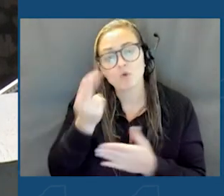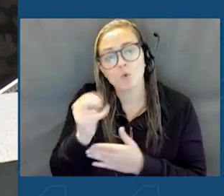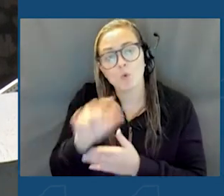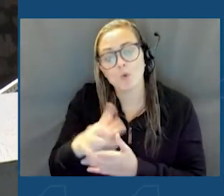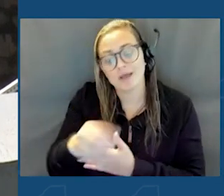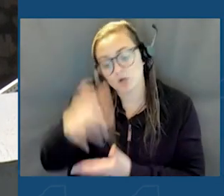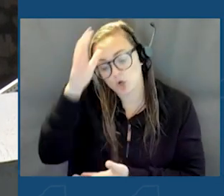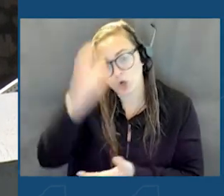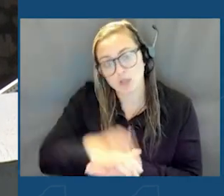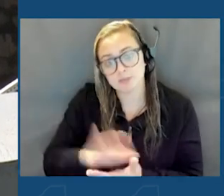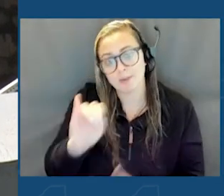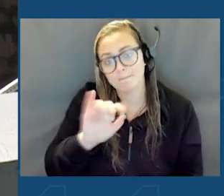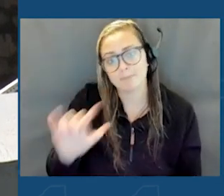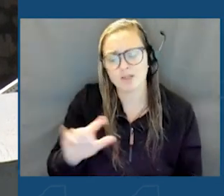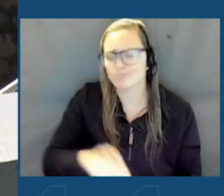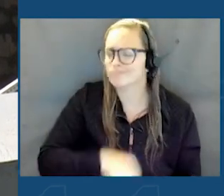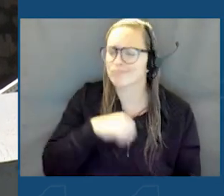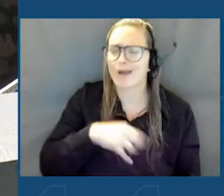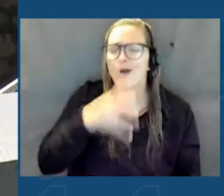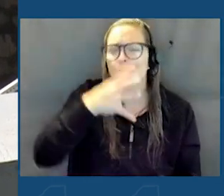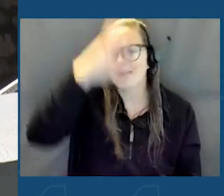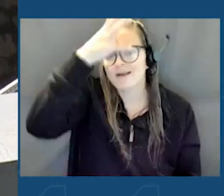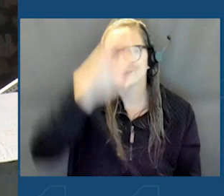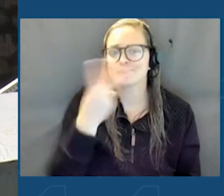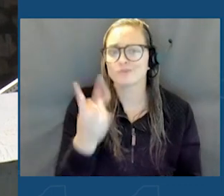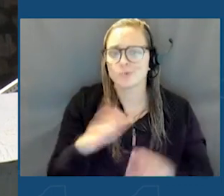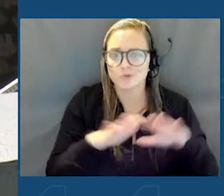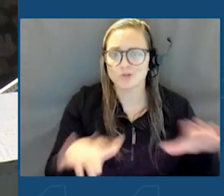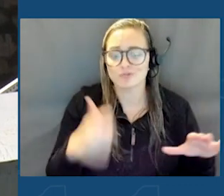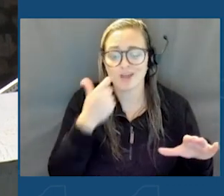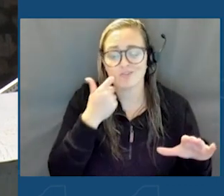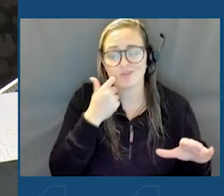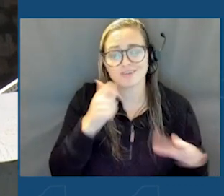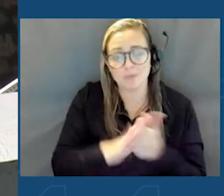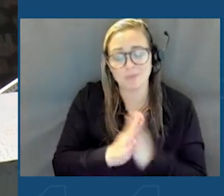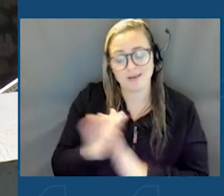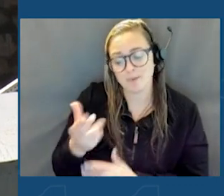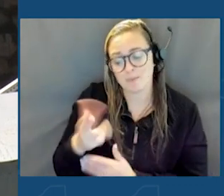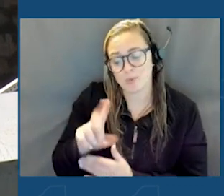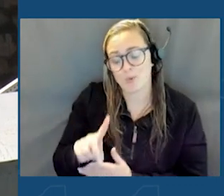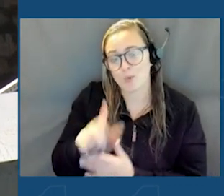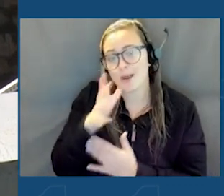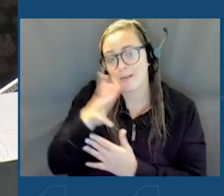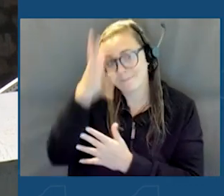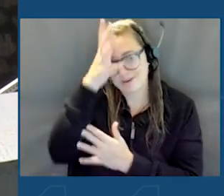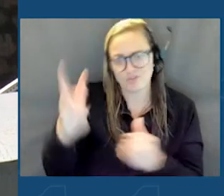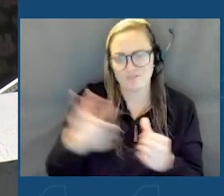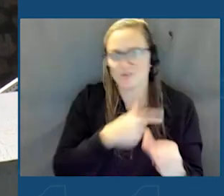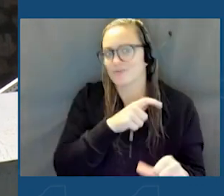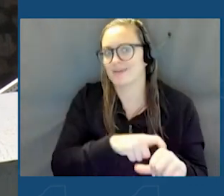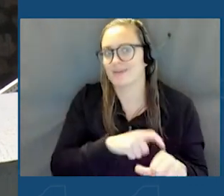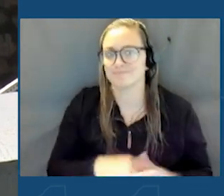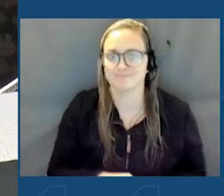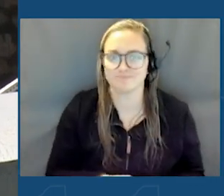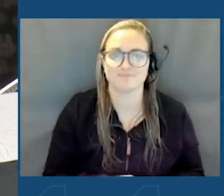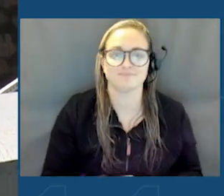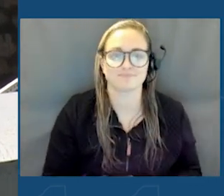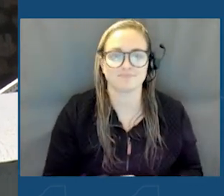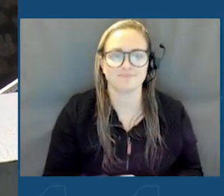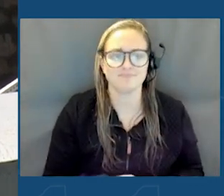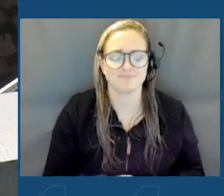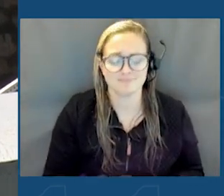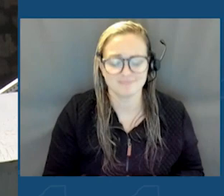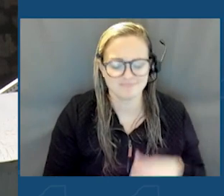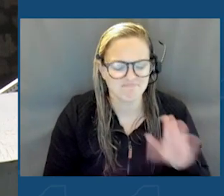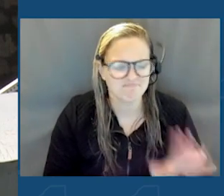are proud parents of 2 children and recently grandparents for the first time. She is no stranger to the North